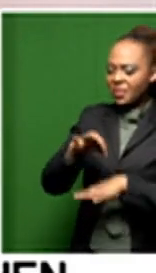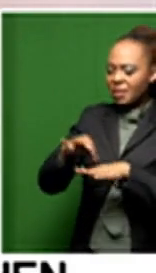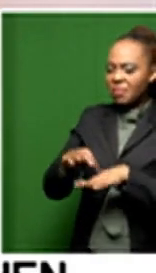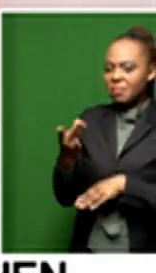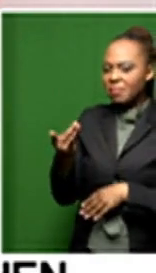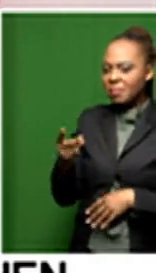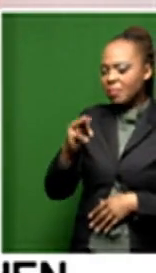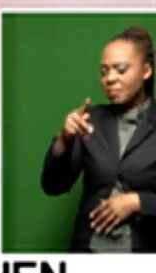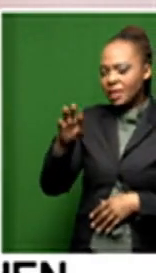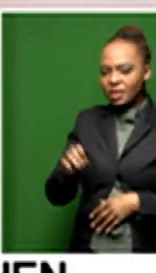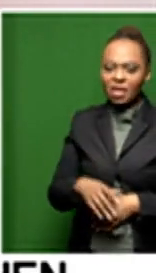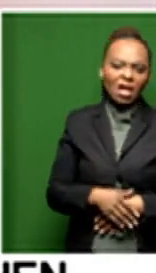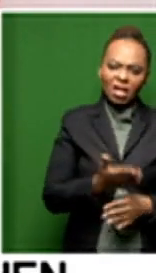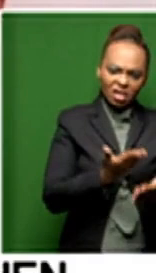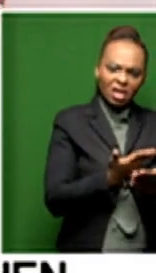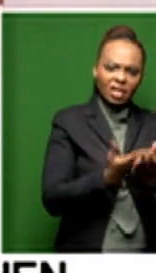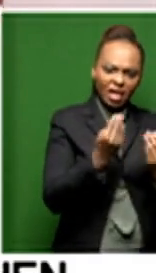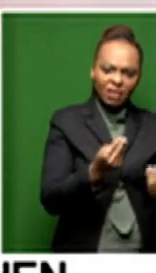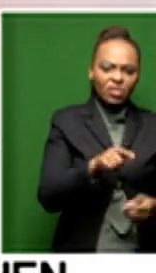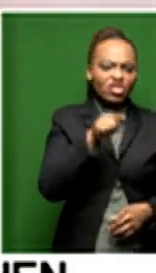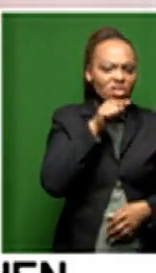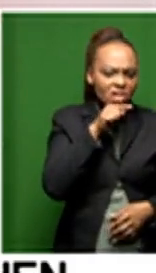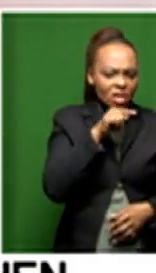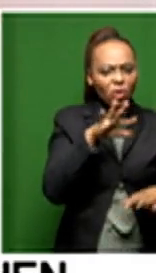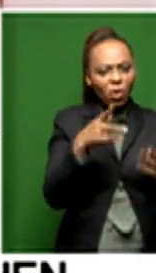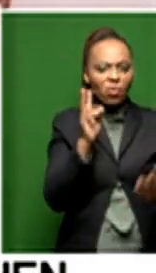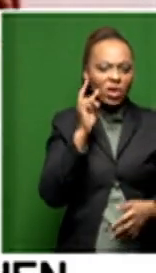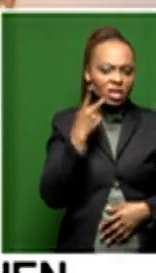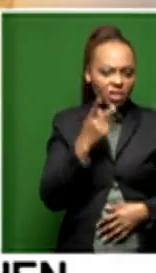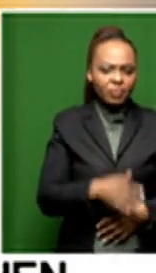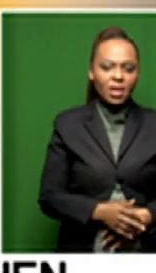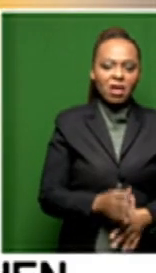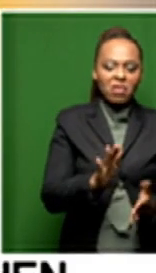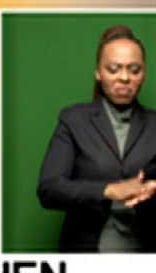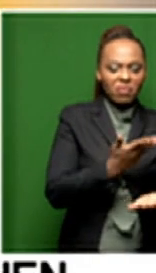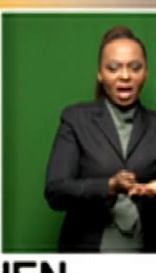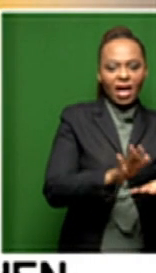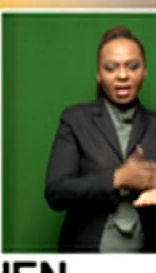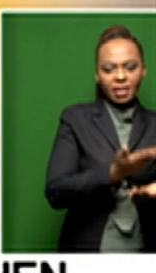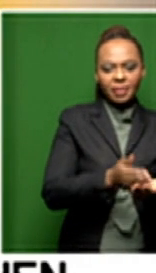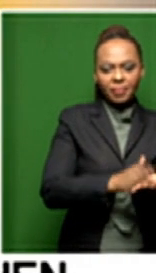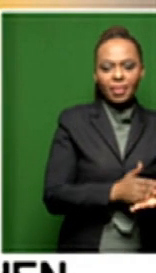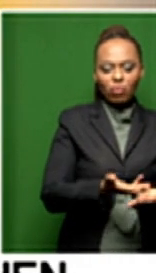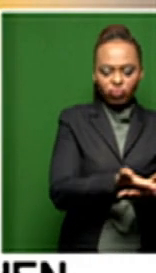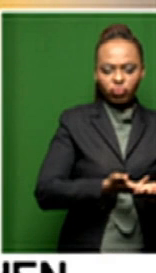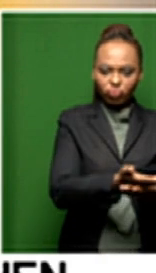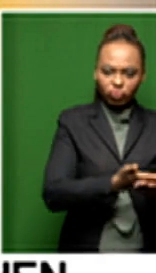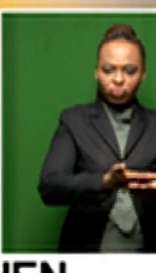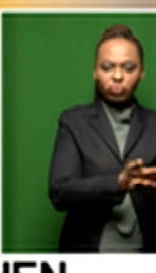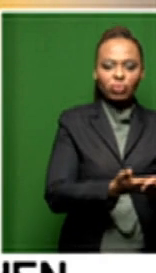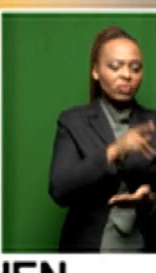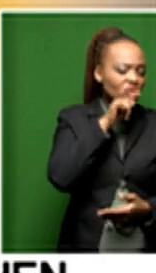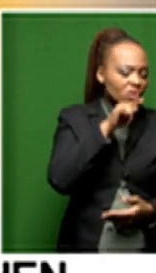chicken or you can have veggies. So you just fry your meat or you fry your veggies and you add your cooked pasta, and that's a meal.